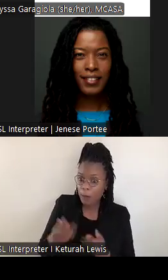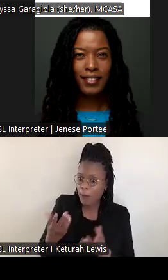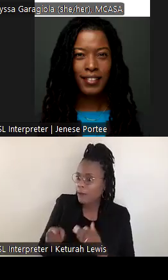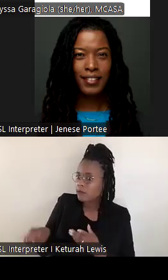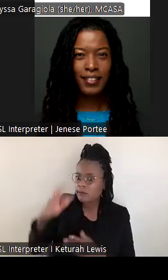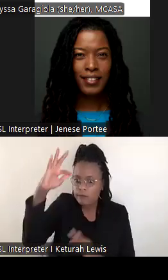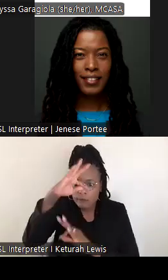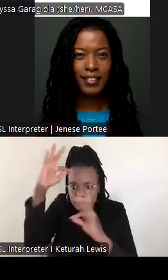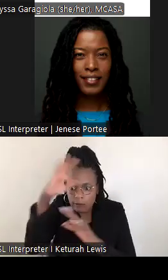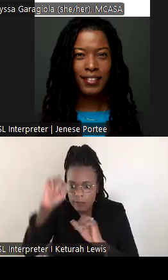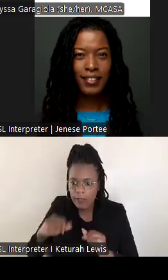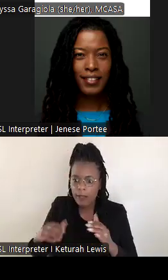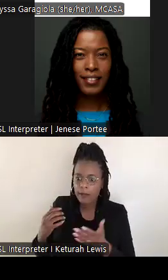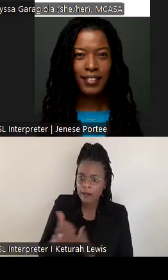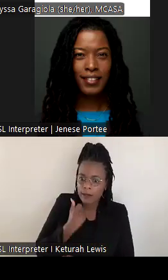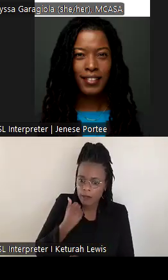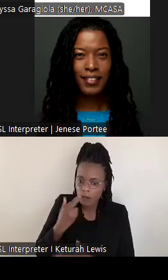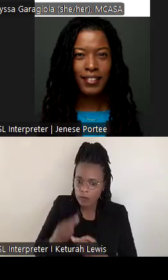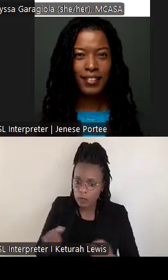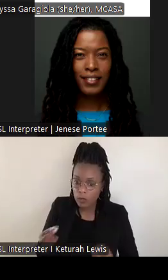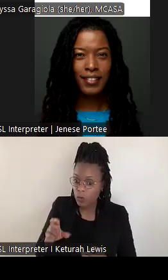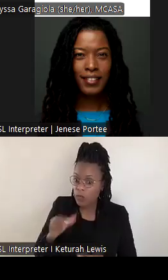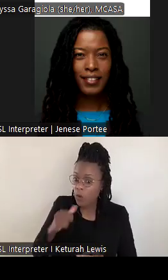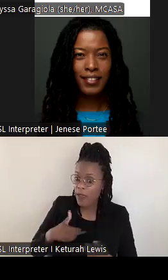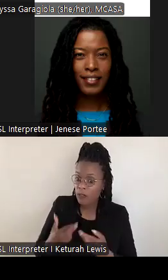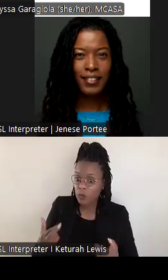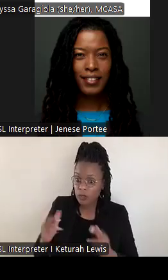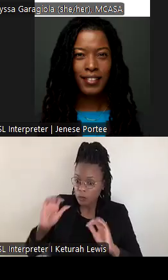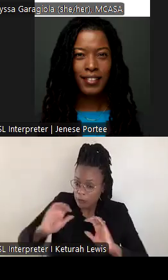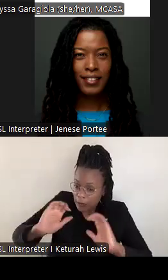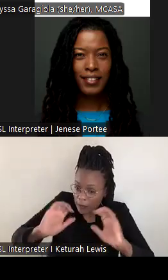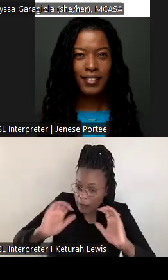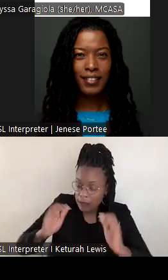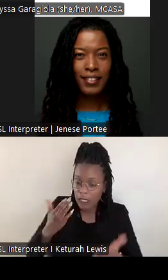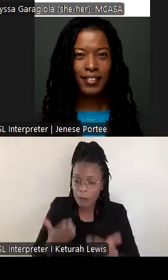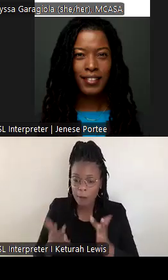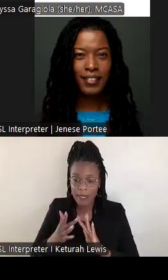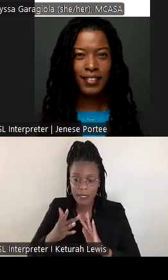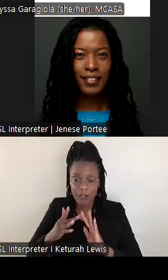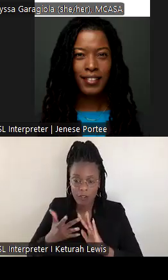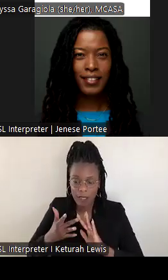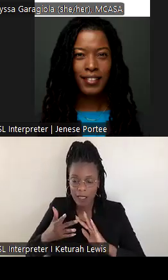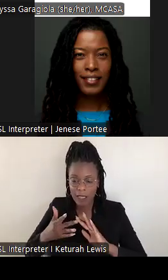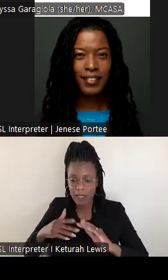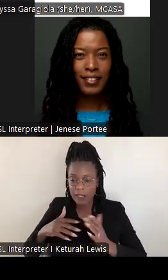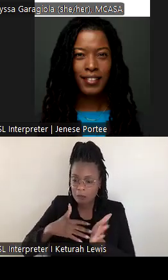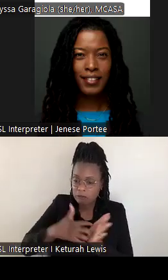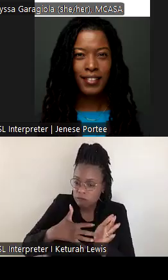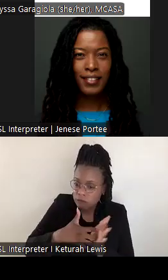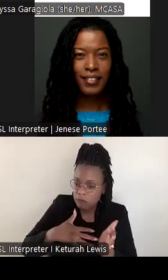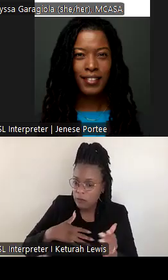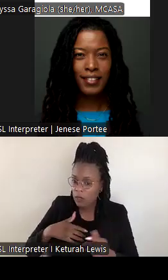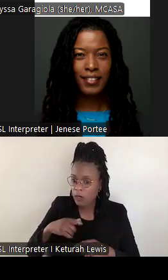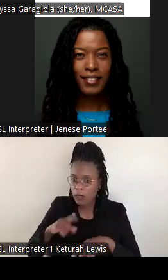resources, or they may not have additional resources to seek them. They may not have adequate internet connection if they were supposed to do internet